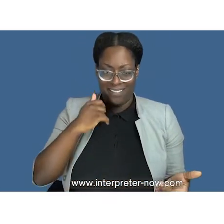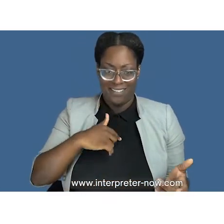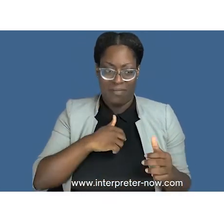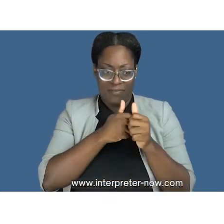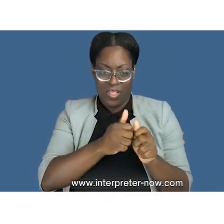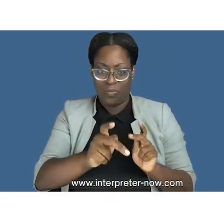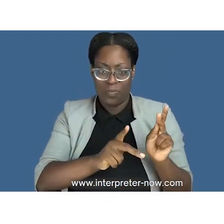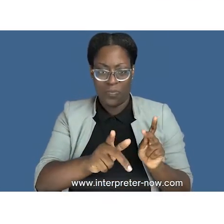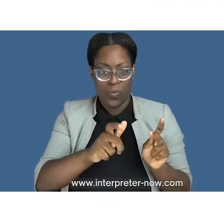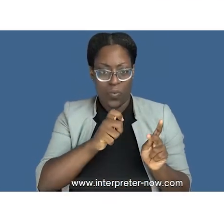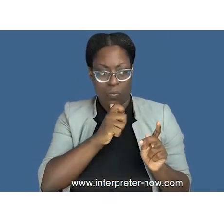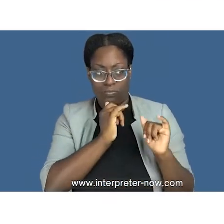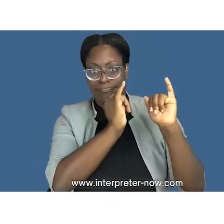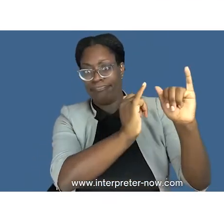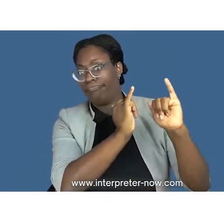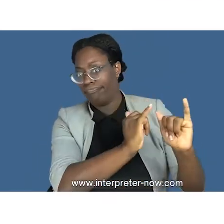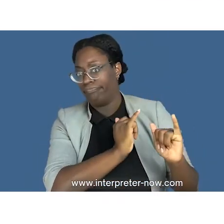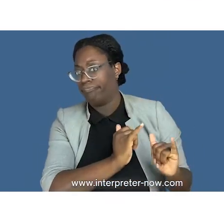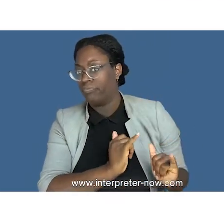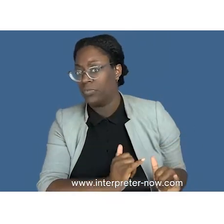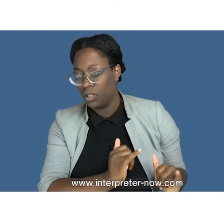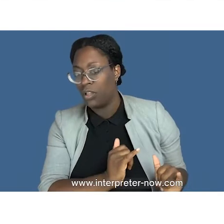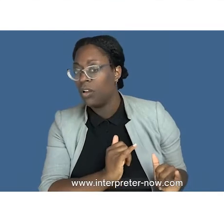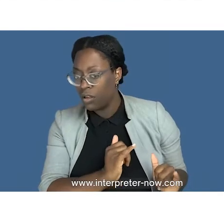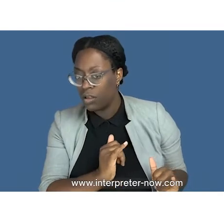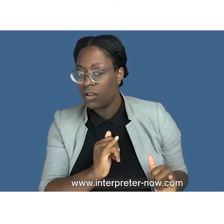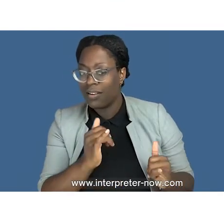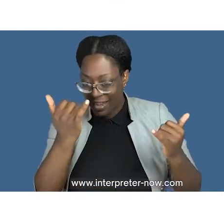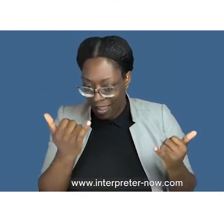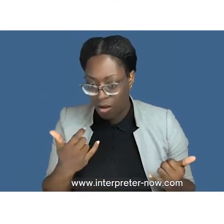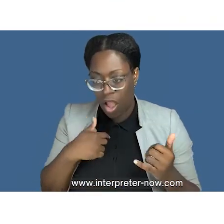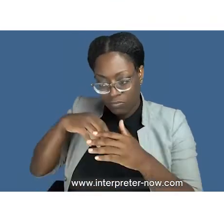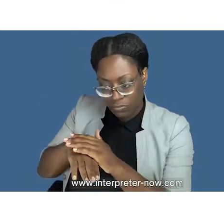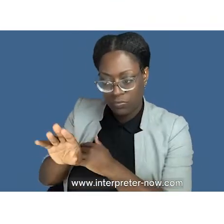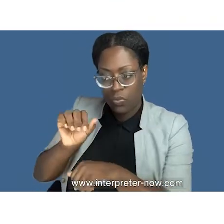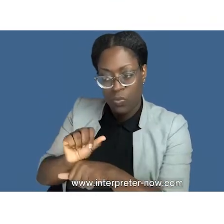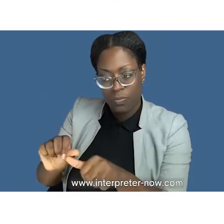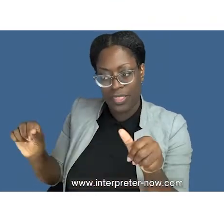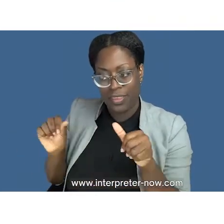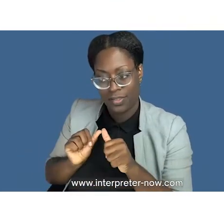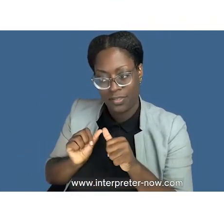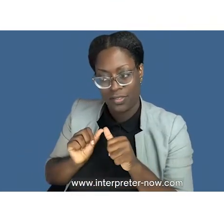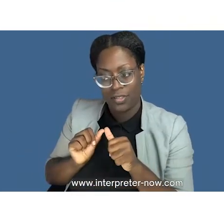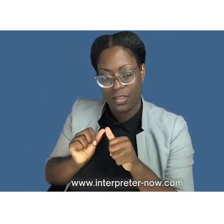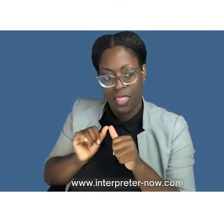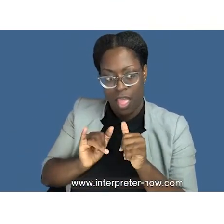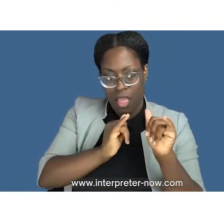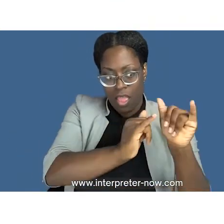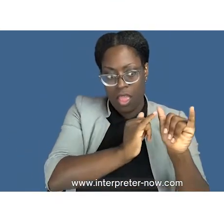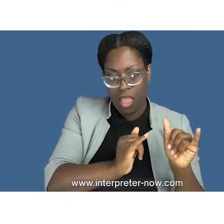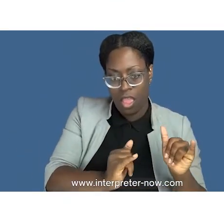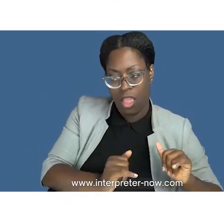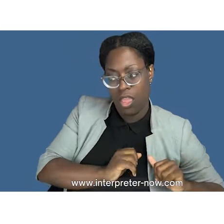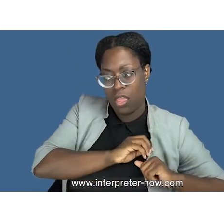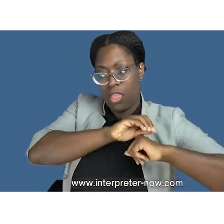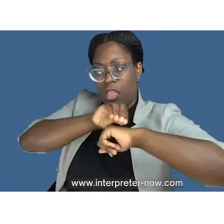checking my own biases, right? The own stories that I've been taught that whole life. So yeah, I just